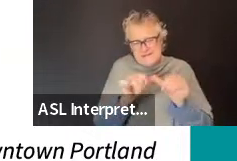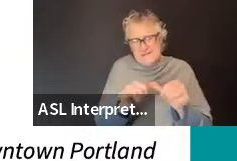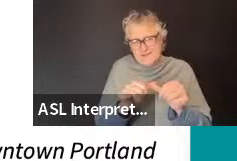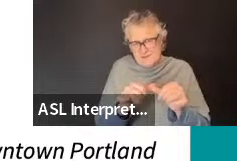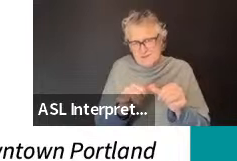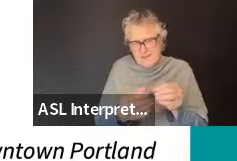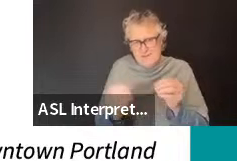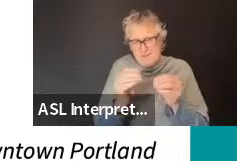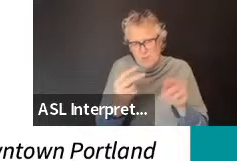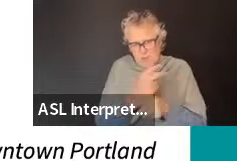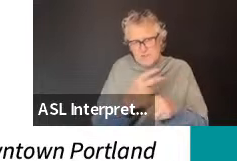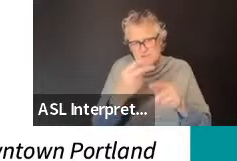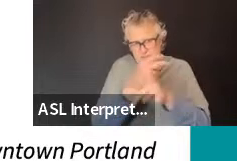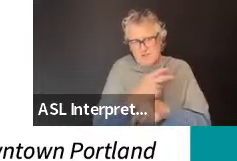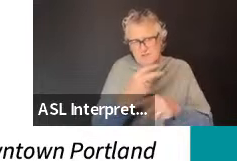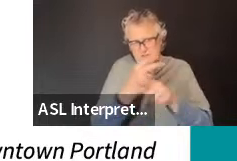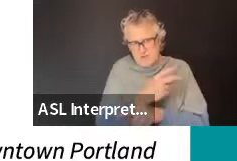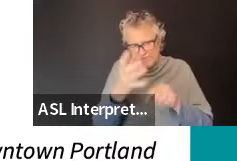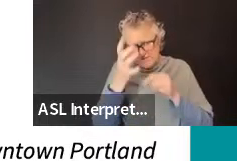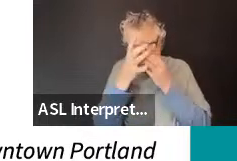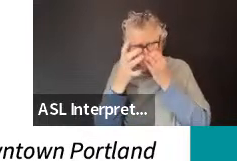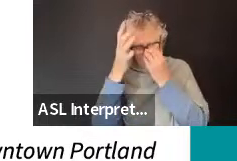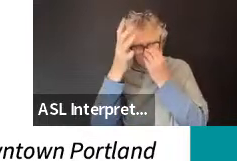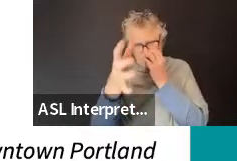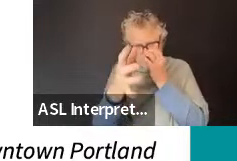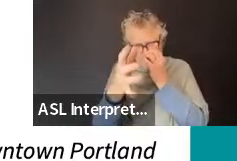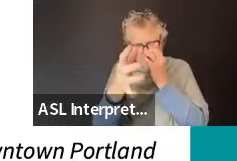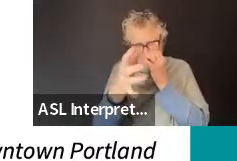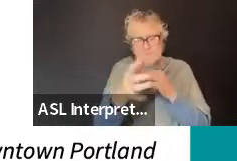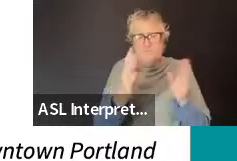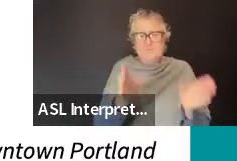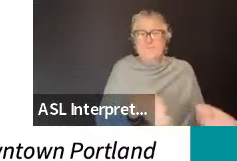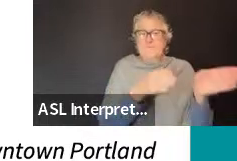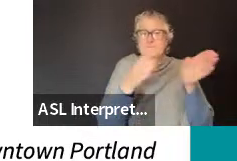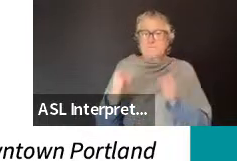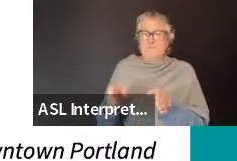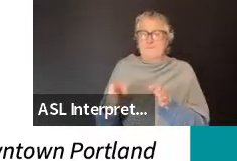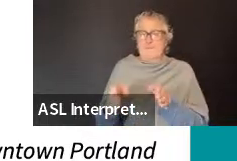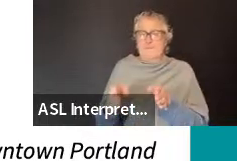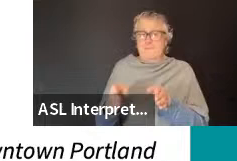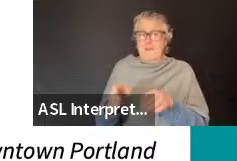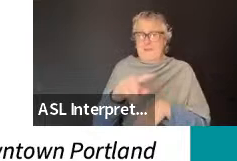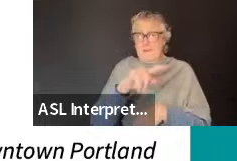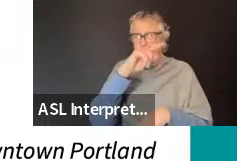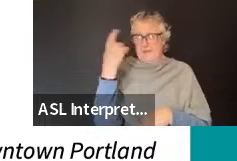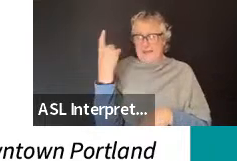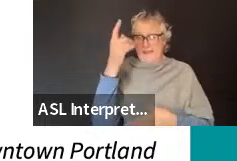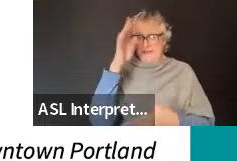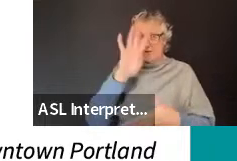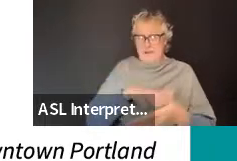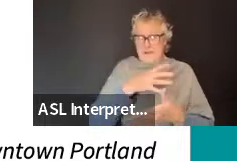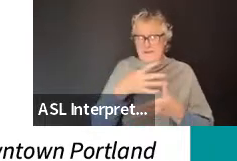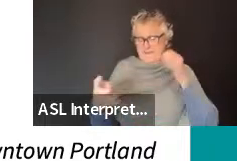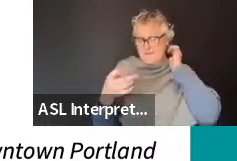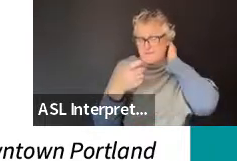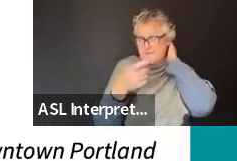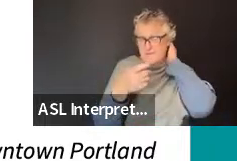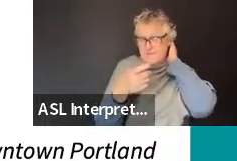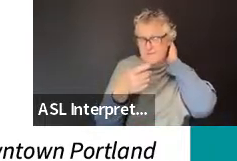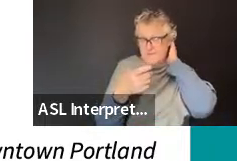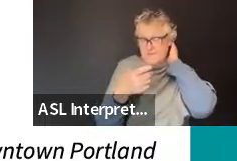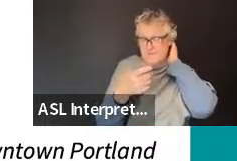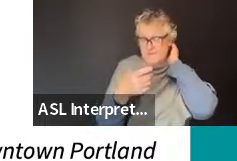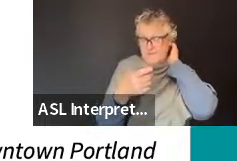And looking at the graph in the middle, the black one, in the no build scenario,